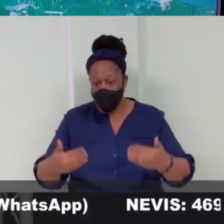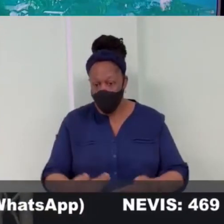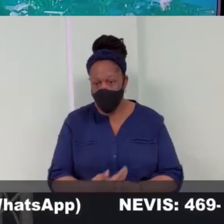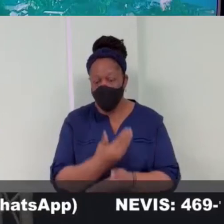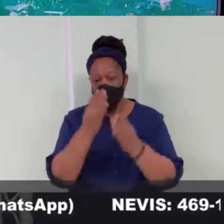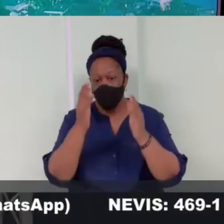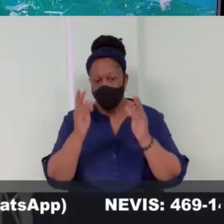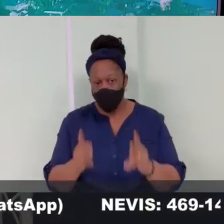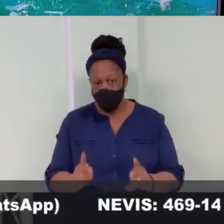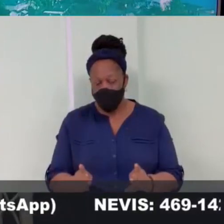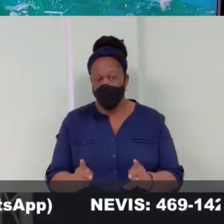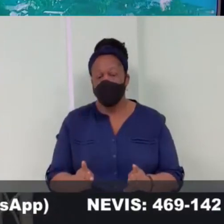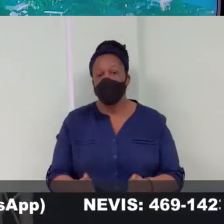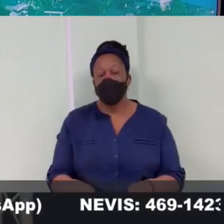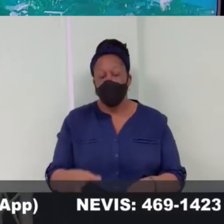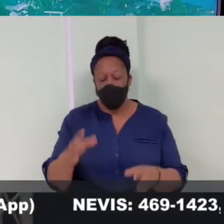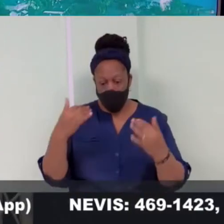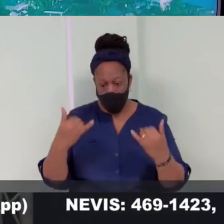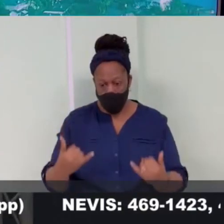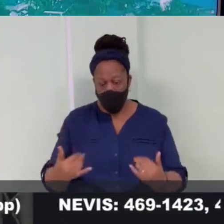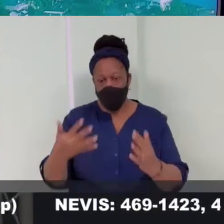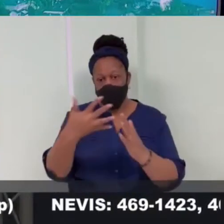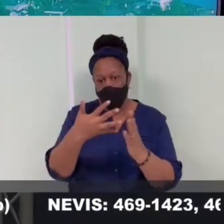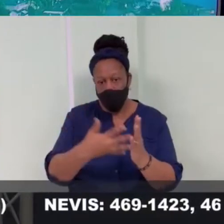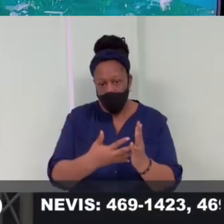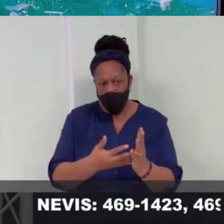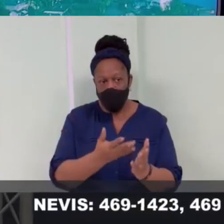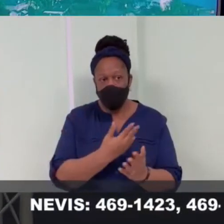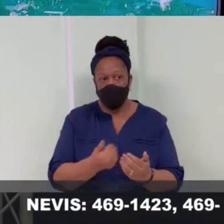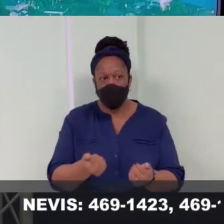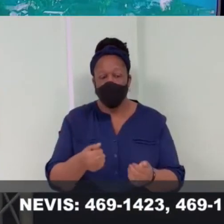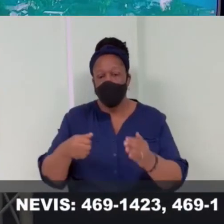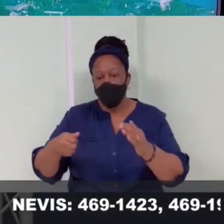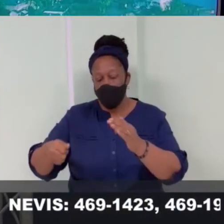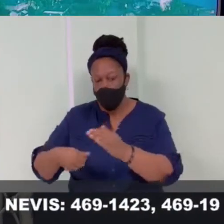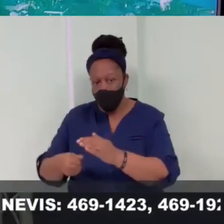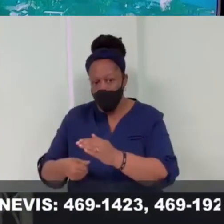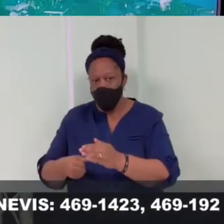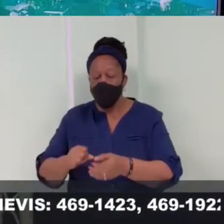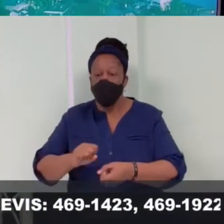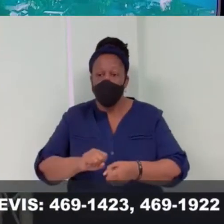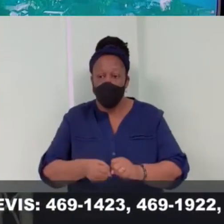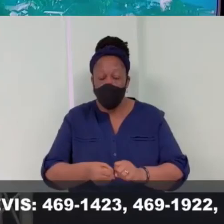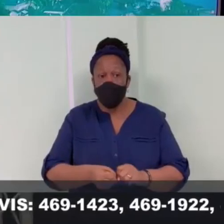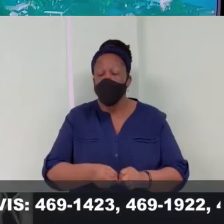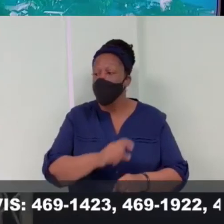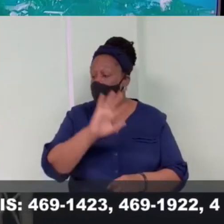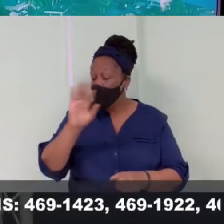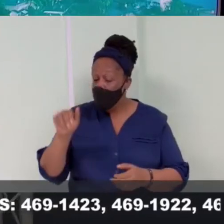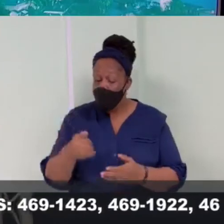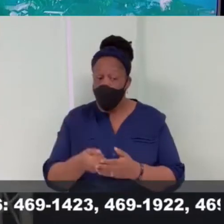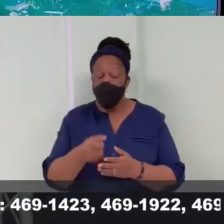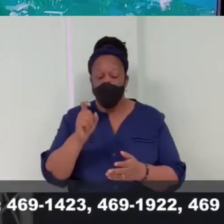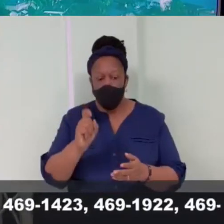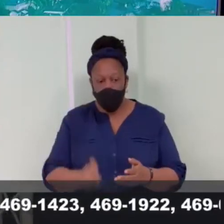said before, our contact tracing process is very robust. And so we will